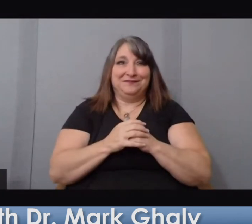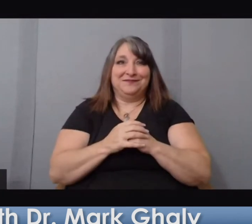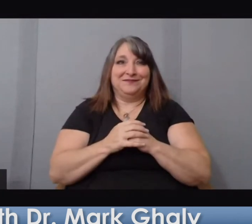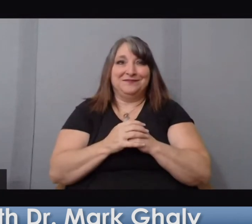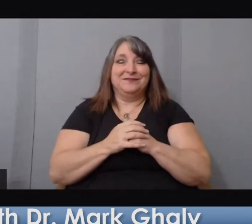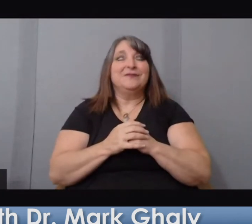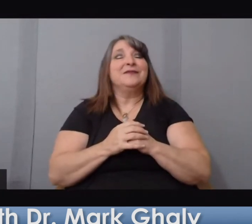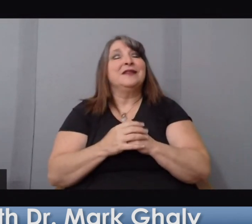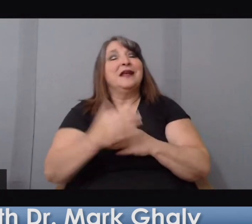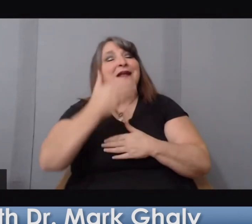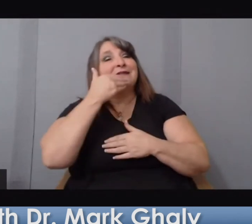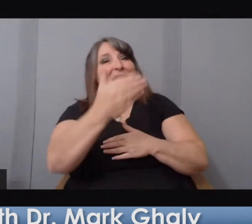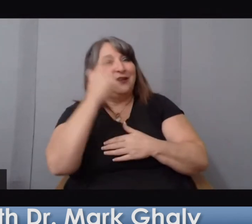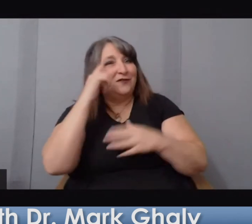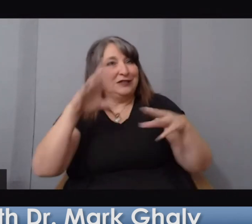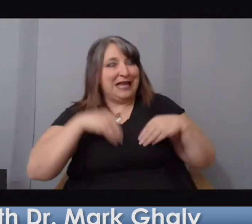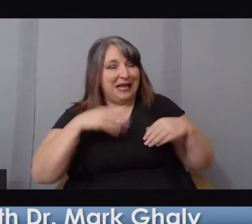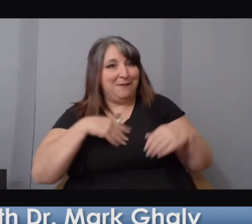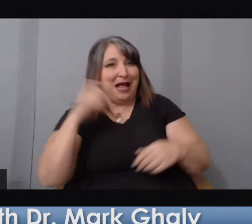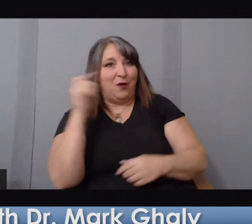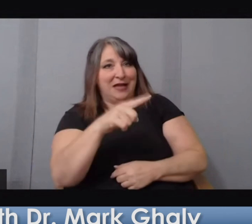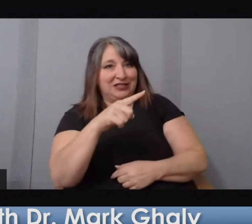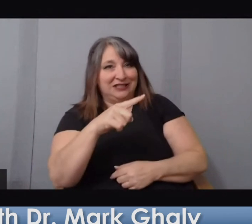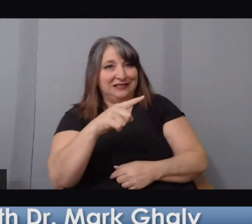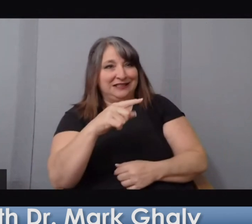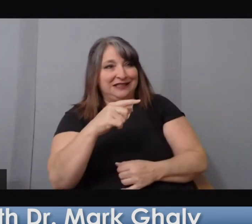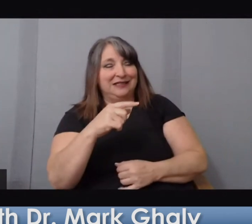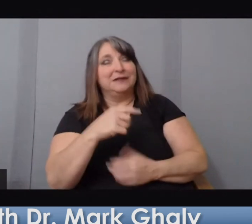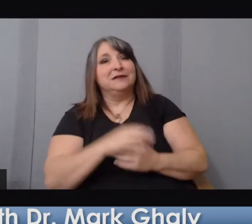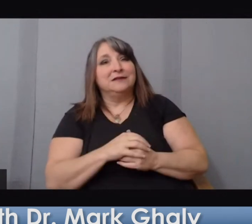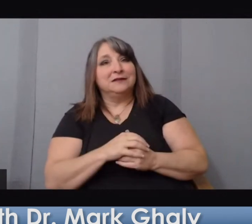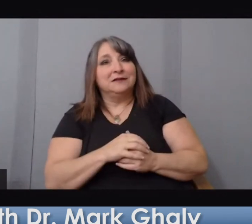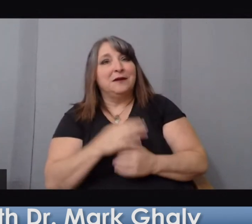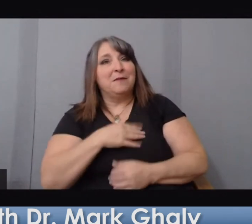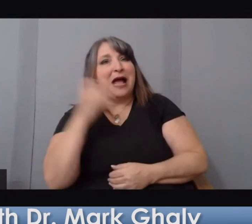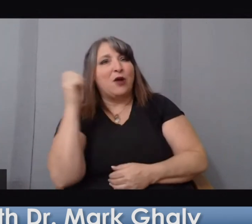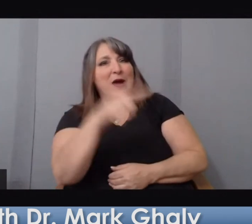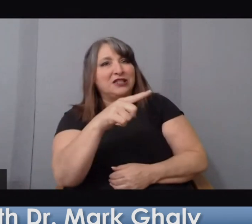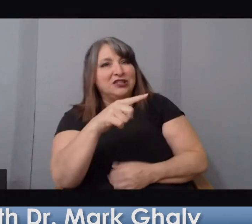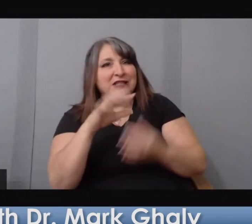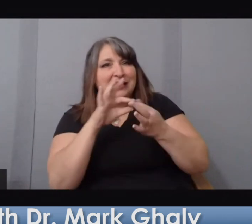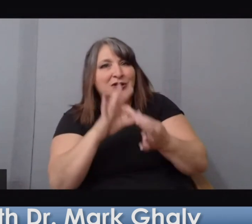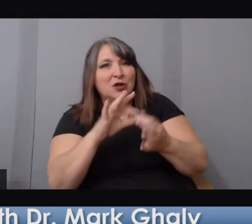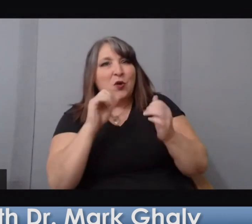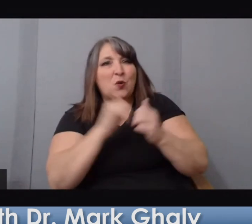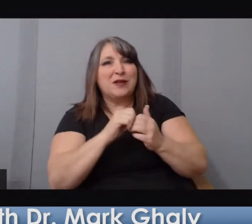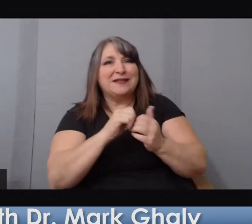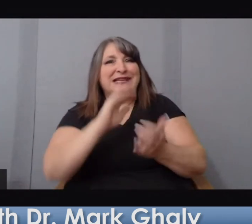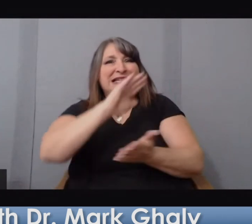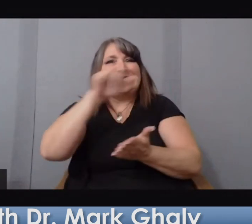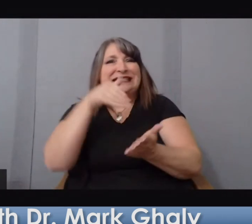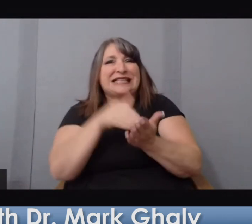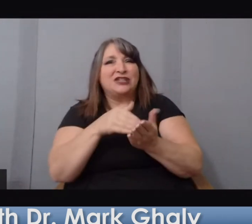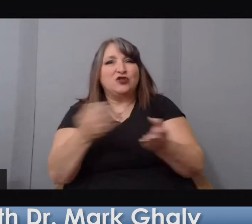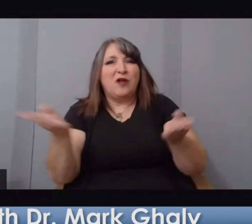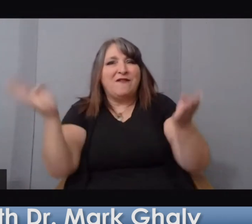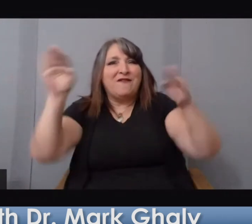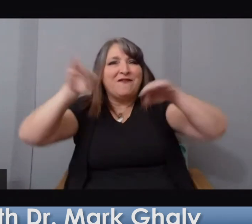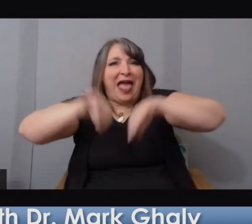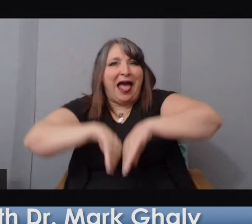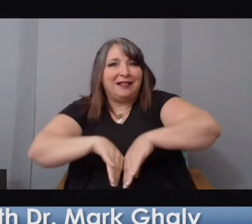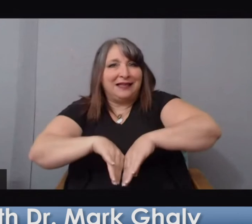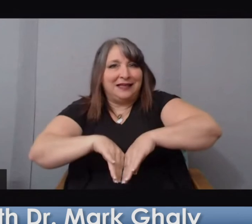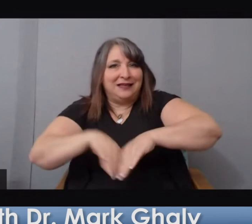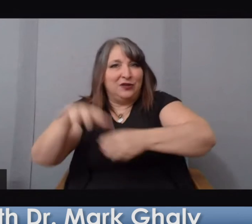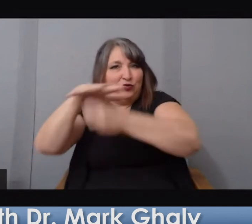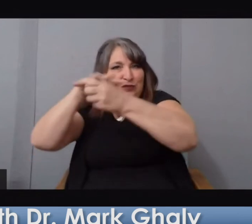Hi, thanks for taking my question. Last one here. My question has to do with the Central Valley region.